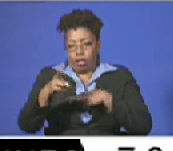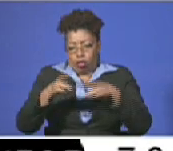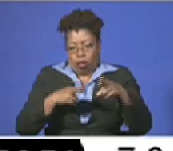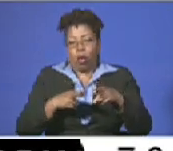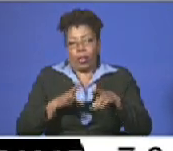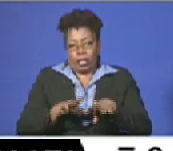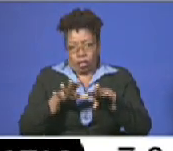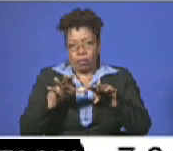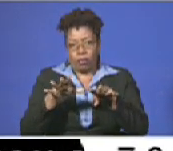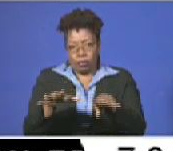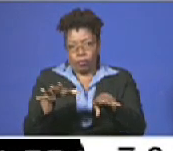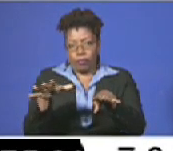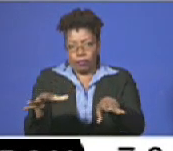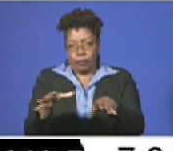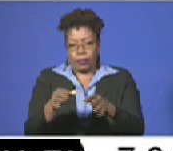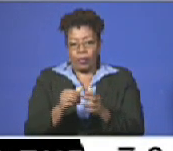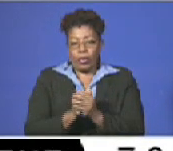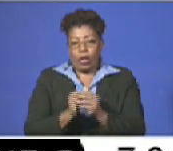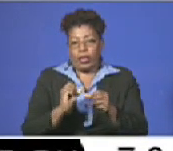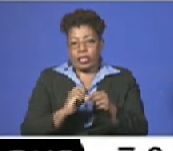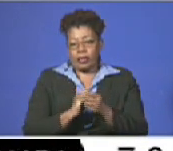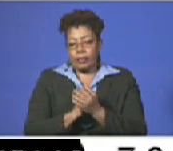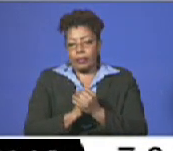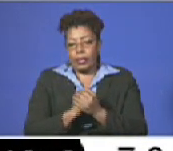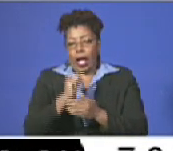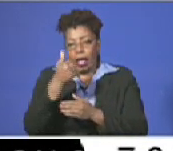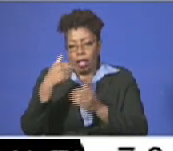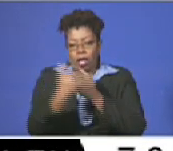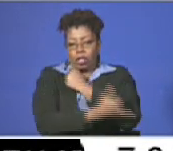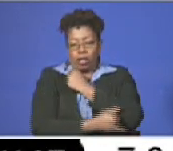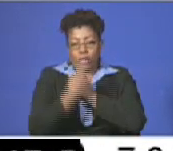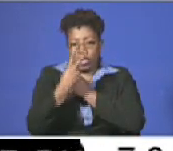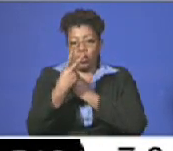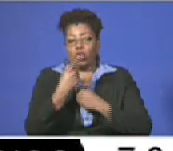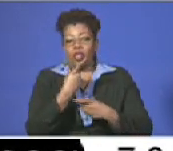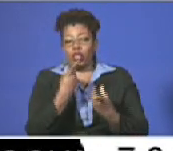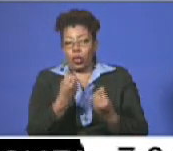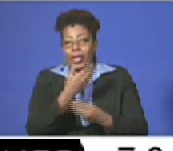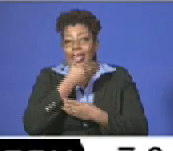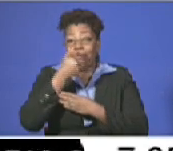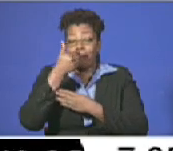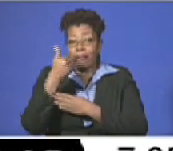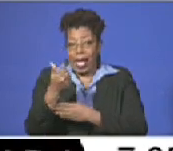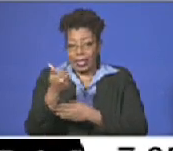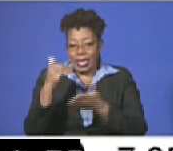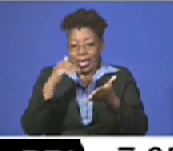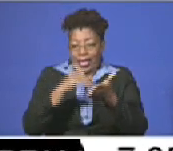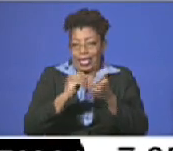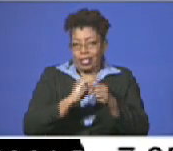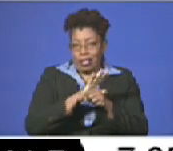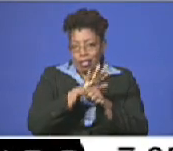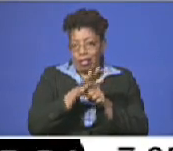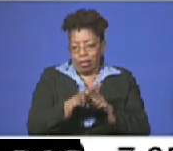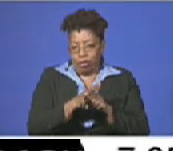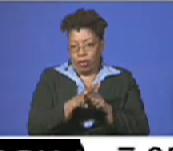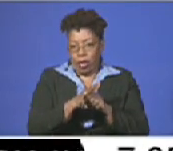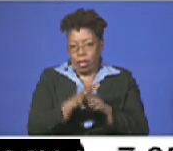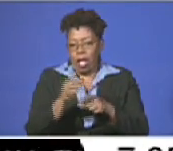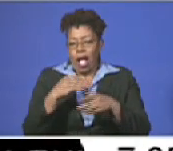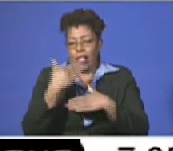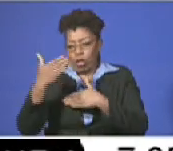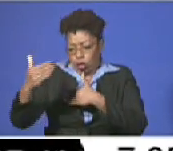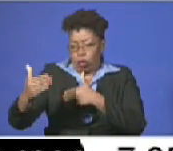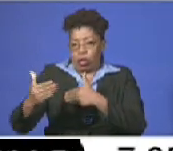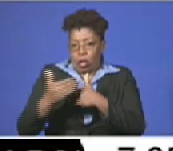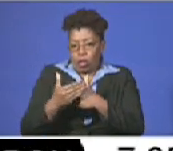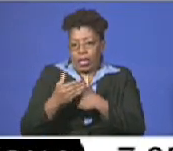coronavirus. The website tracks which countries are doing the best to beat COVID-19, those nearly there, and